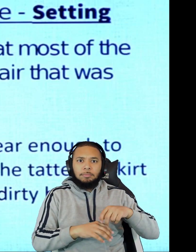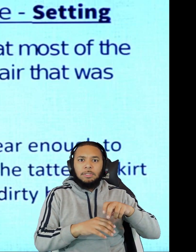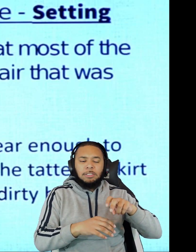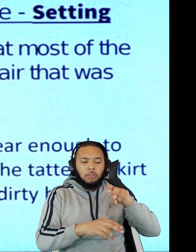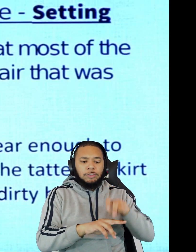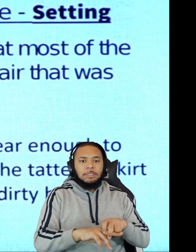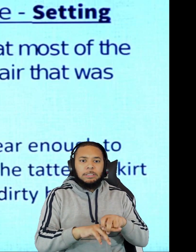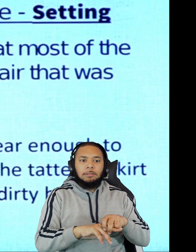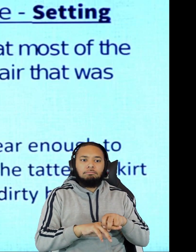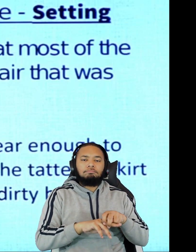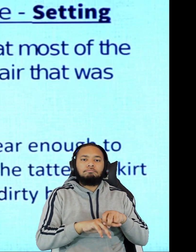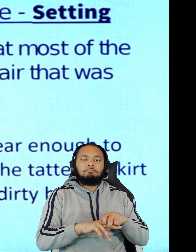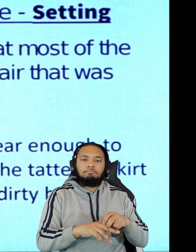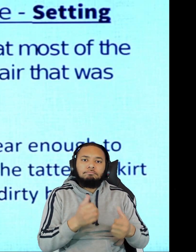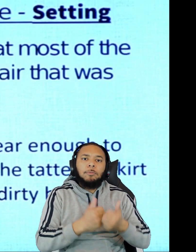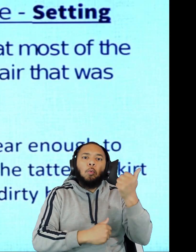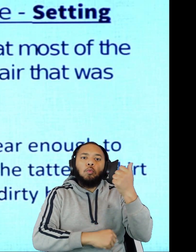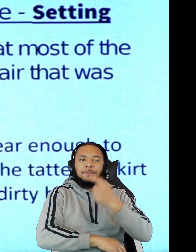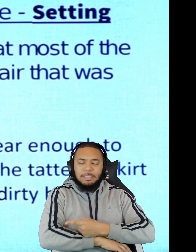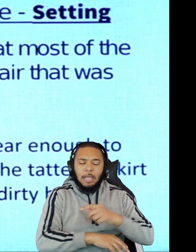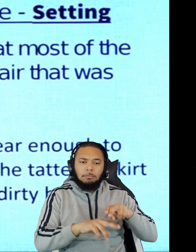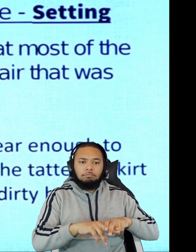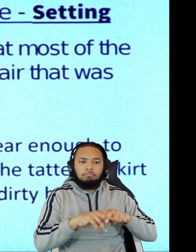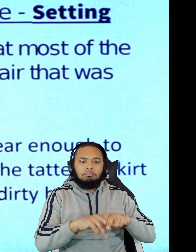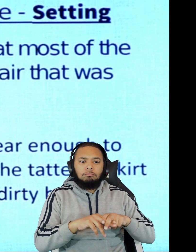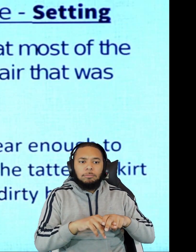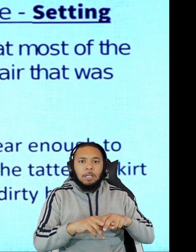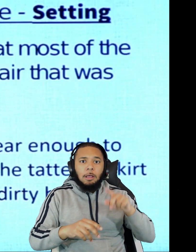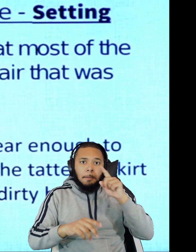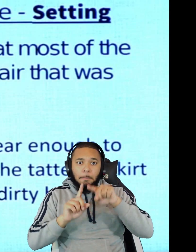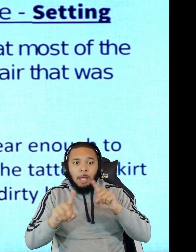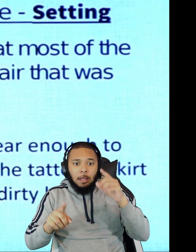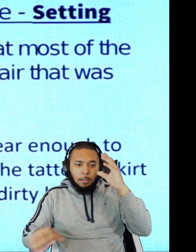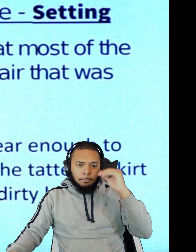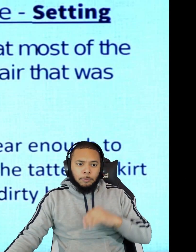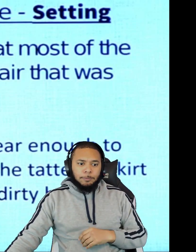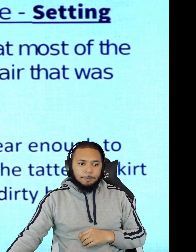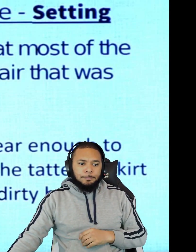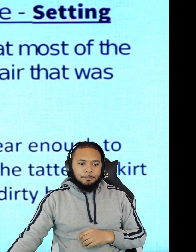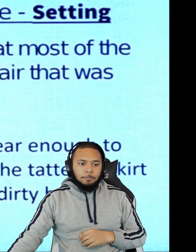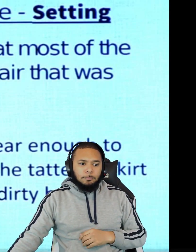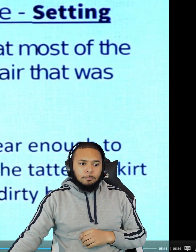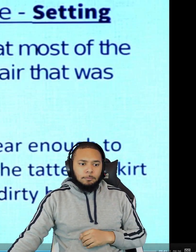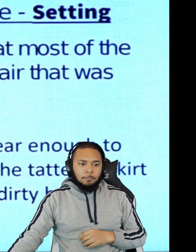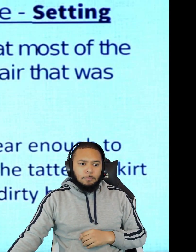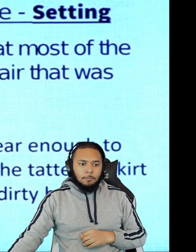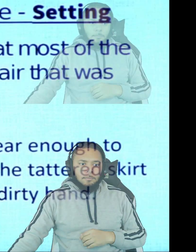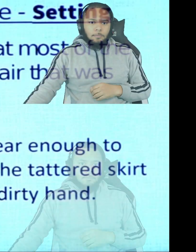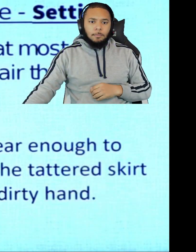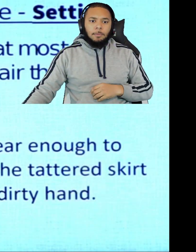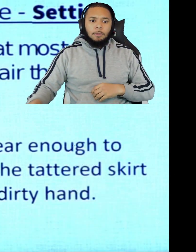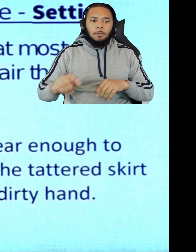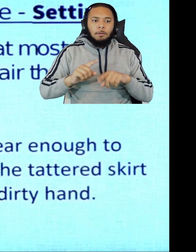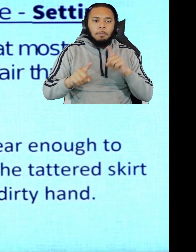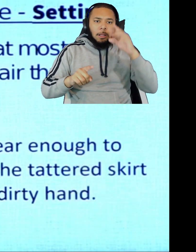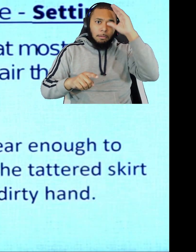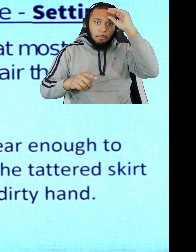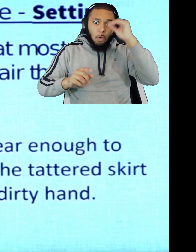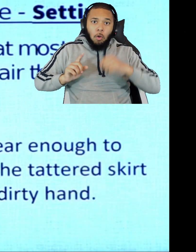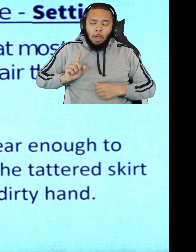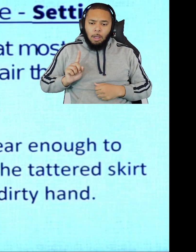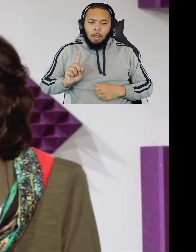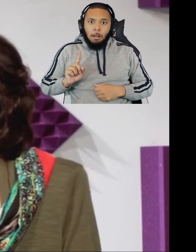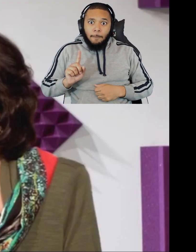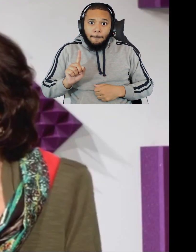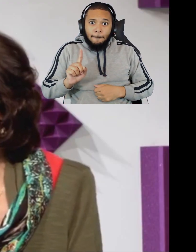And then the babe, at last he had come near enough to touch the fruit. From the tattered skirt came slowly his small, dirty hand. What do